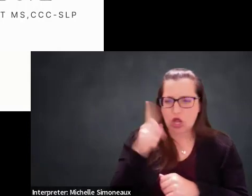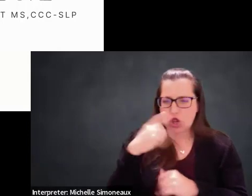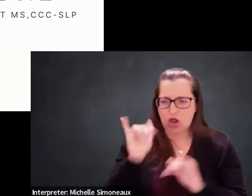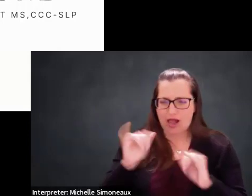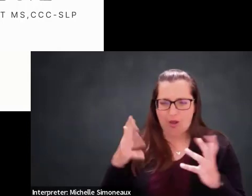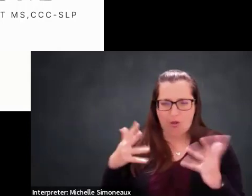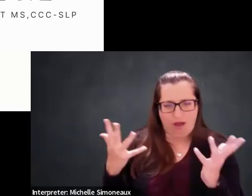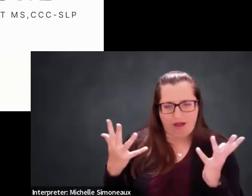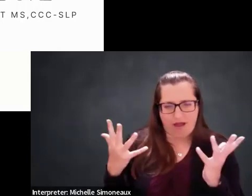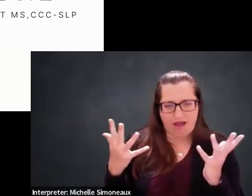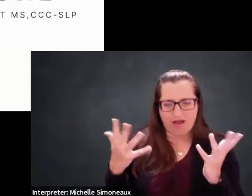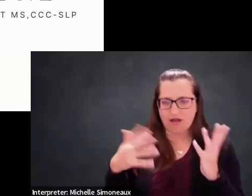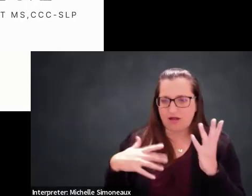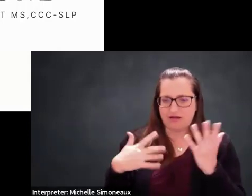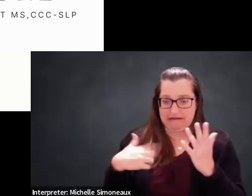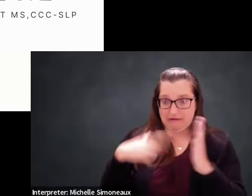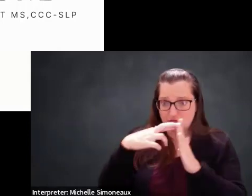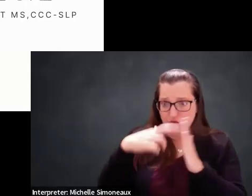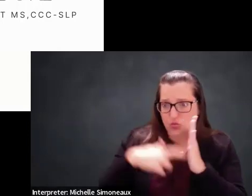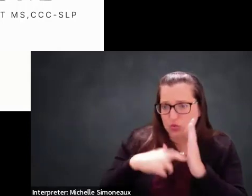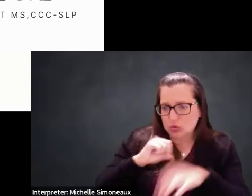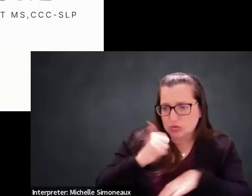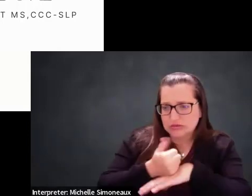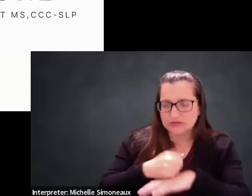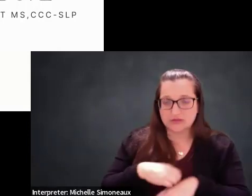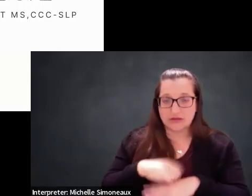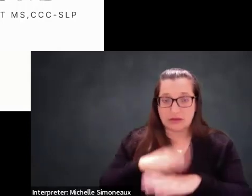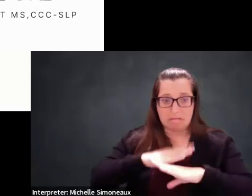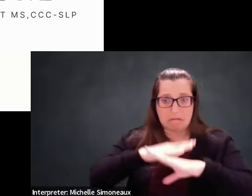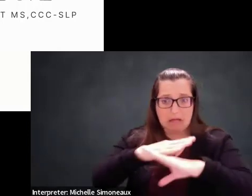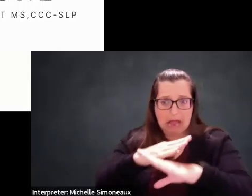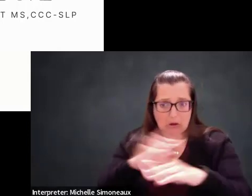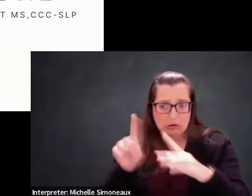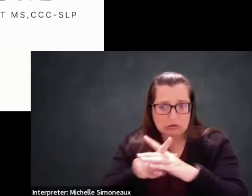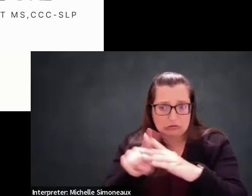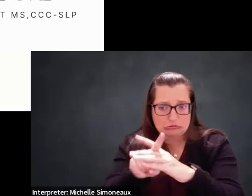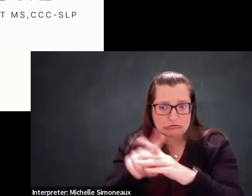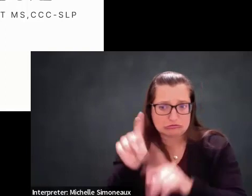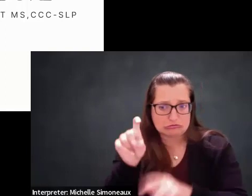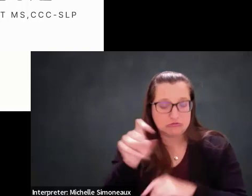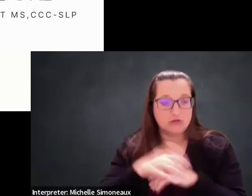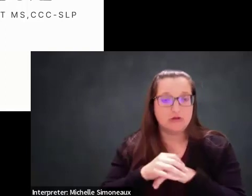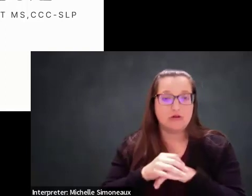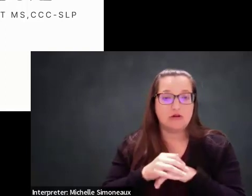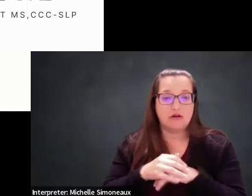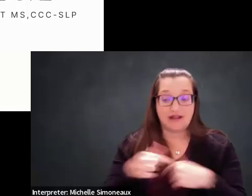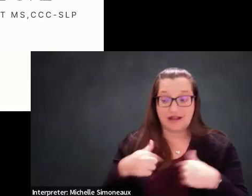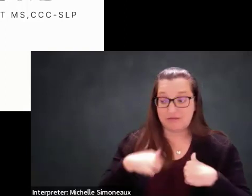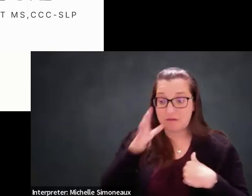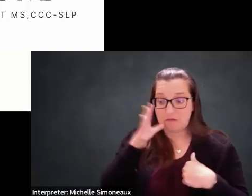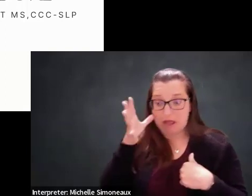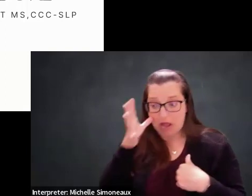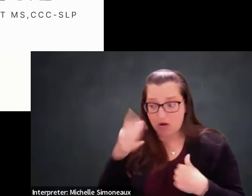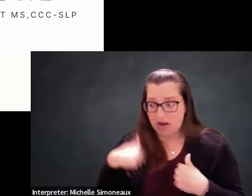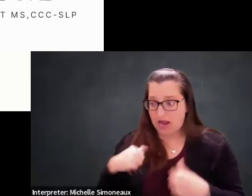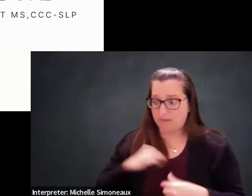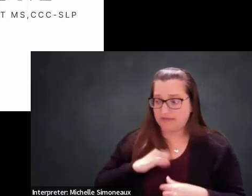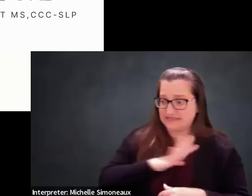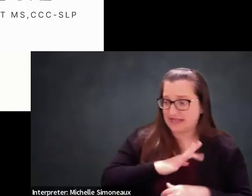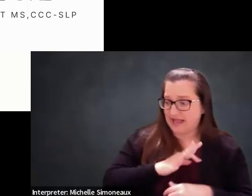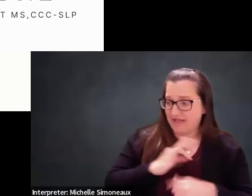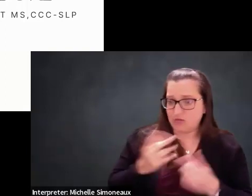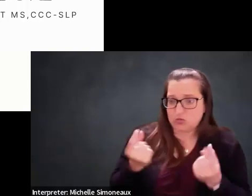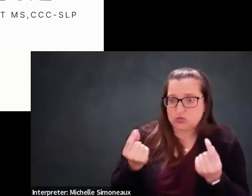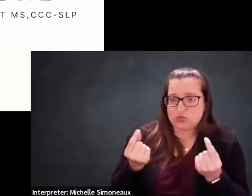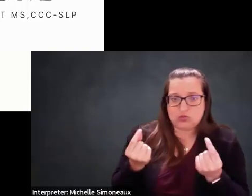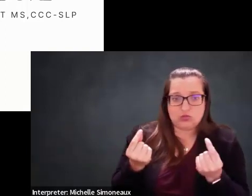what rules do I set up? What barriers, you know, can pop up? And what do I do as a parent or as a staff member or just as a communicator?